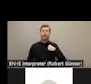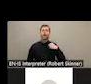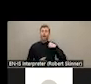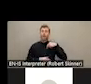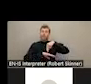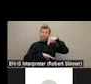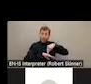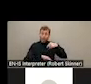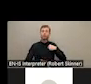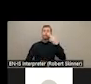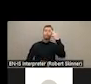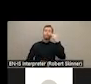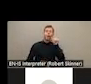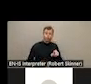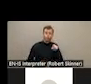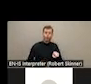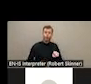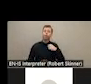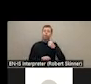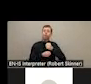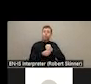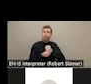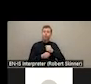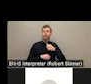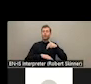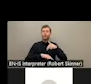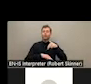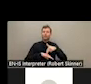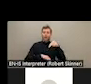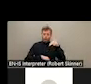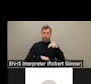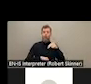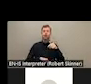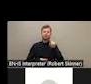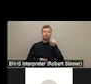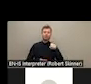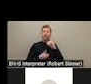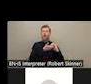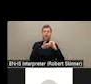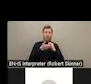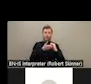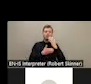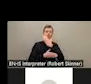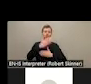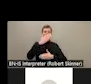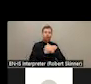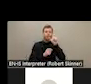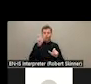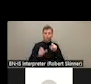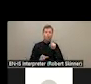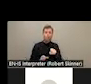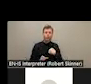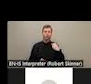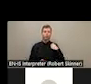person. I work for des personnes handicapées. Personnellement, je pense que les meilleures pratiques sont celles qui permettent